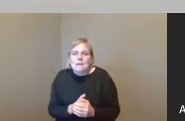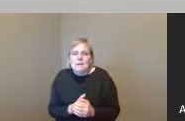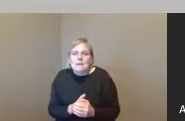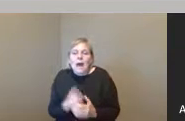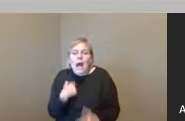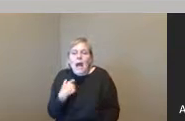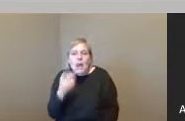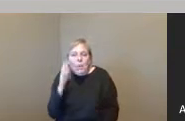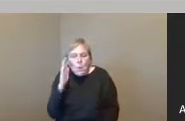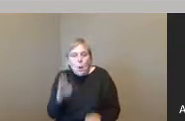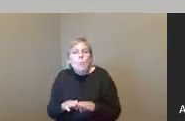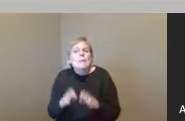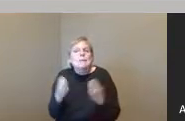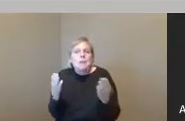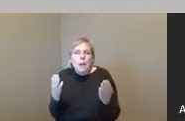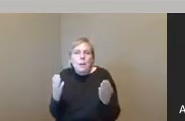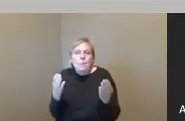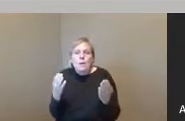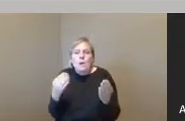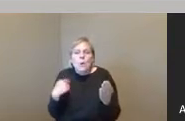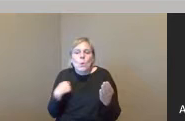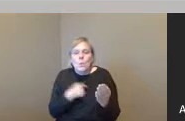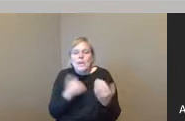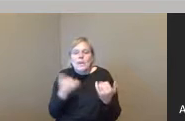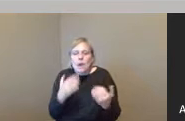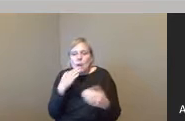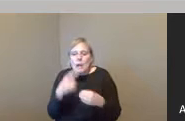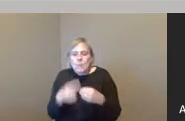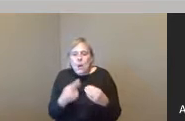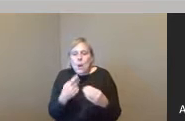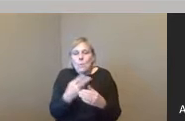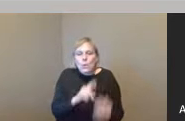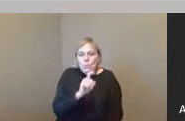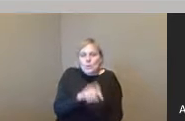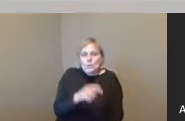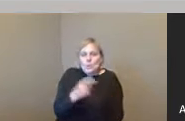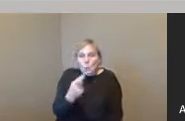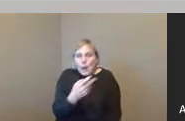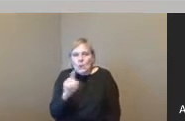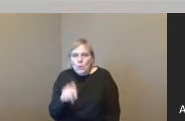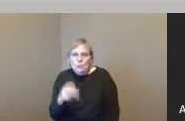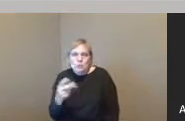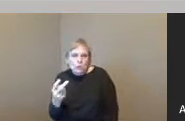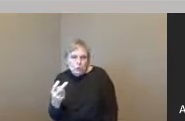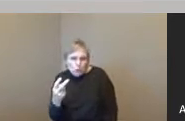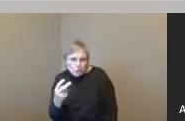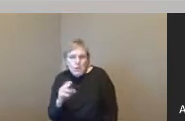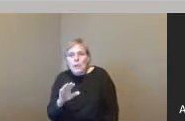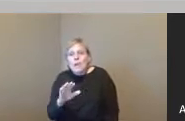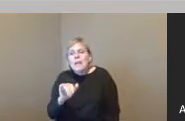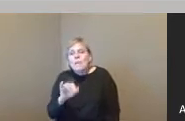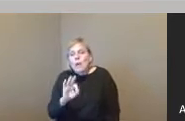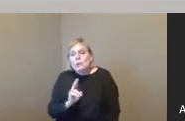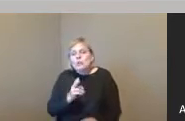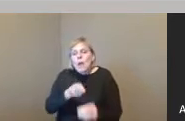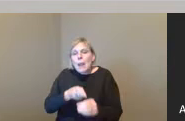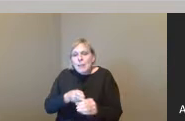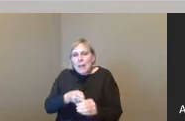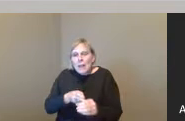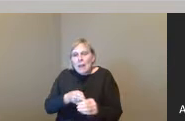I'm just going to open this up where we're now going to cover just both questions 1 and 2 in terms of where, if folks still want to chime in on